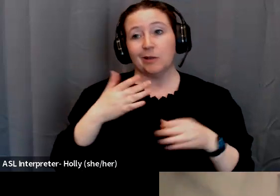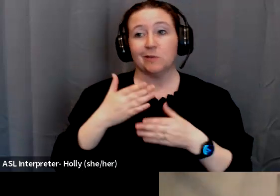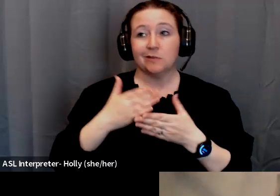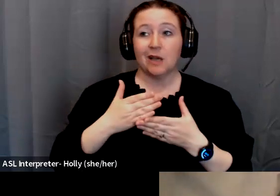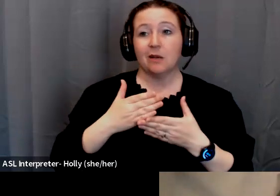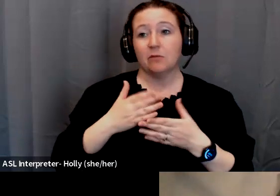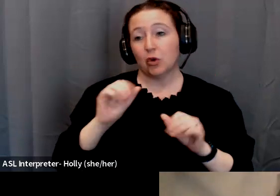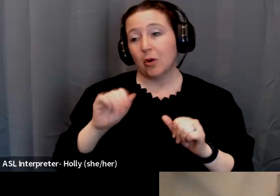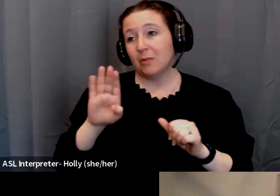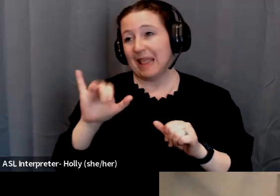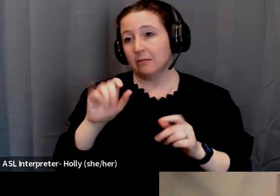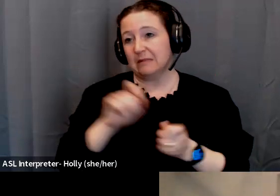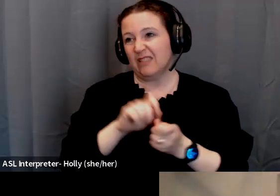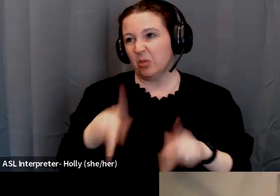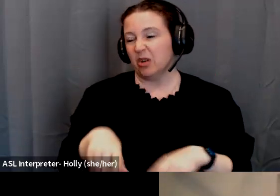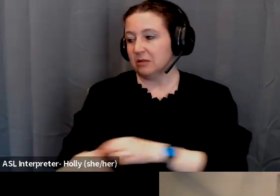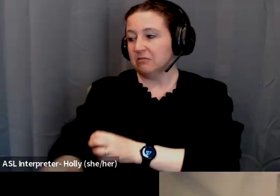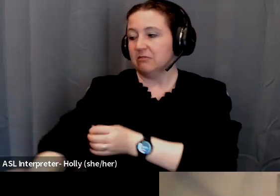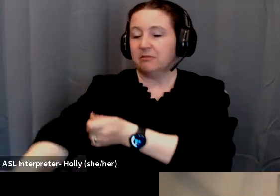that particular person as well. So,